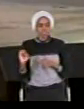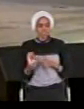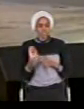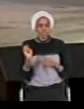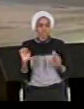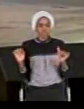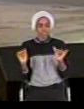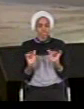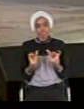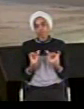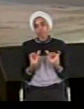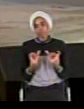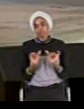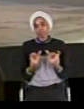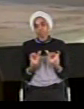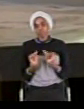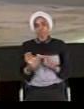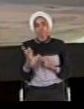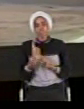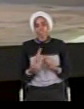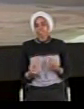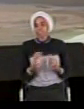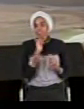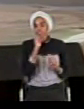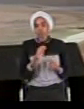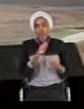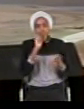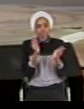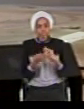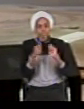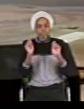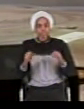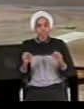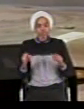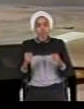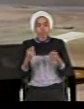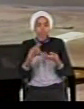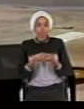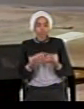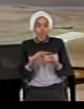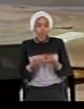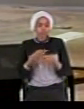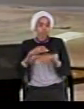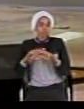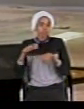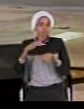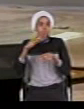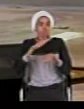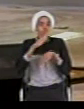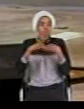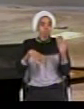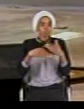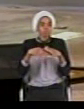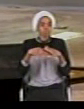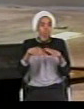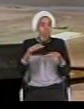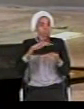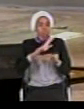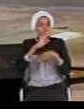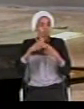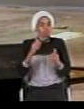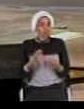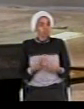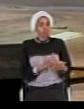the same. The unchangeable gospel above all. Above all